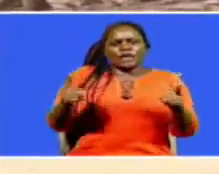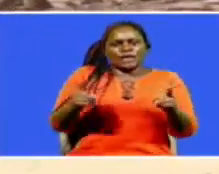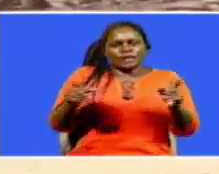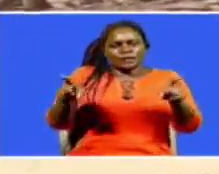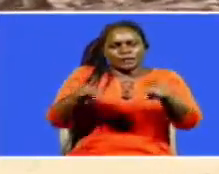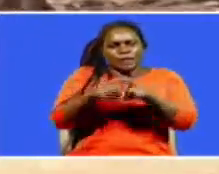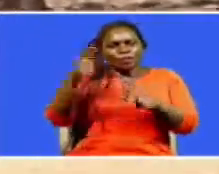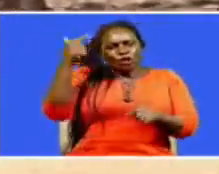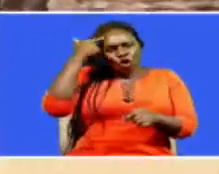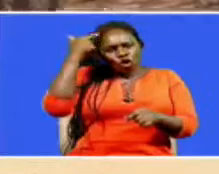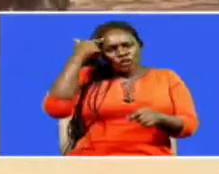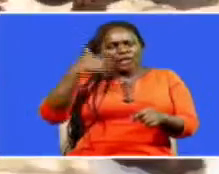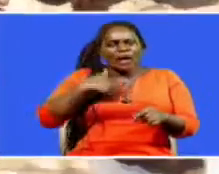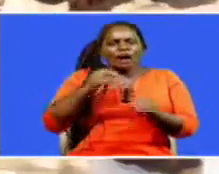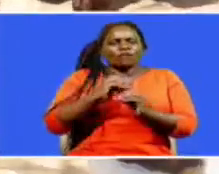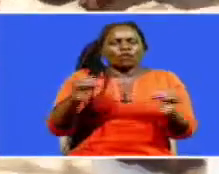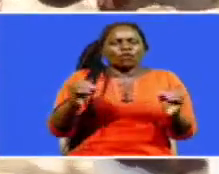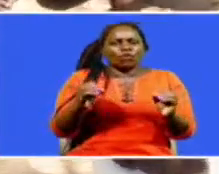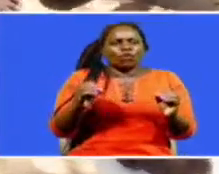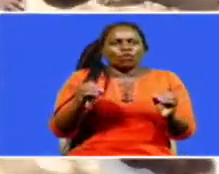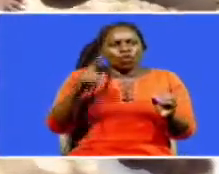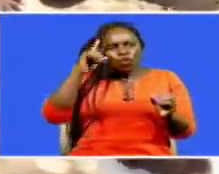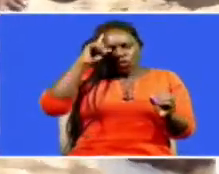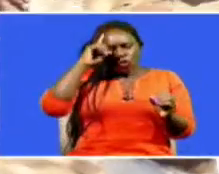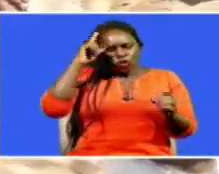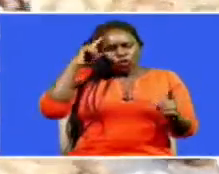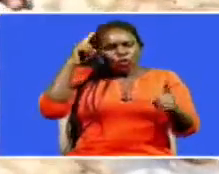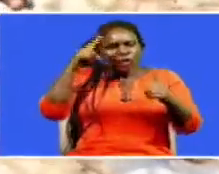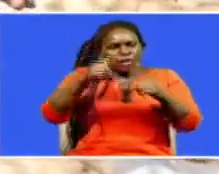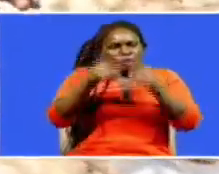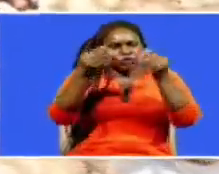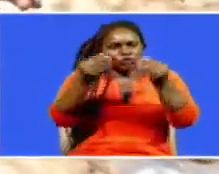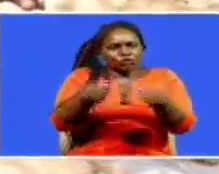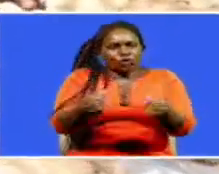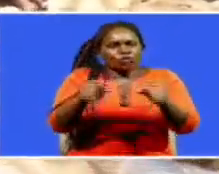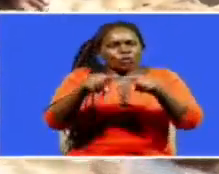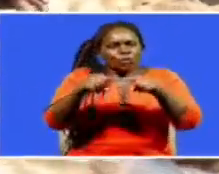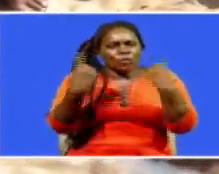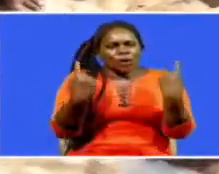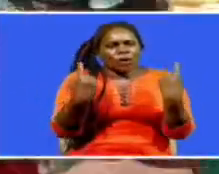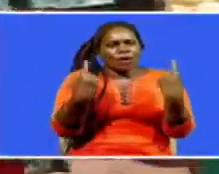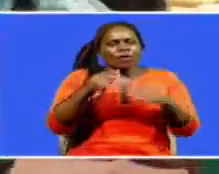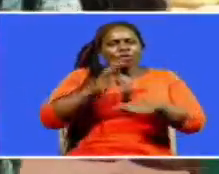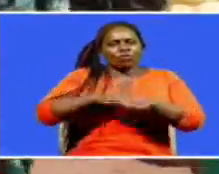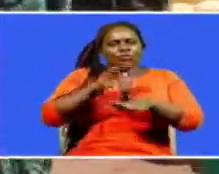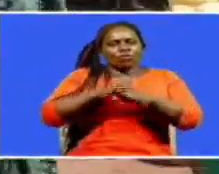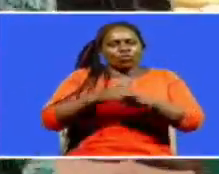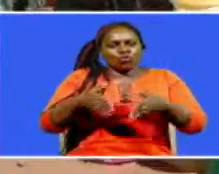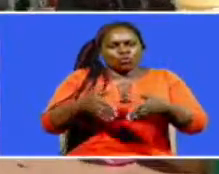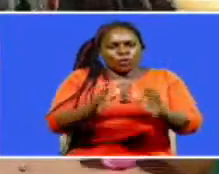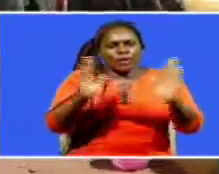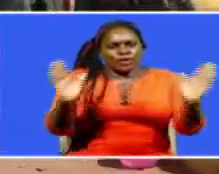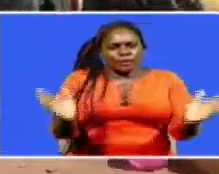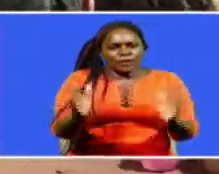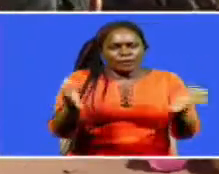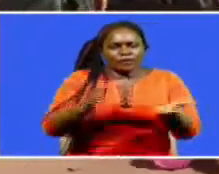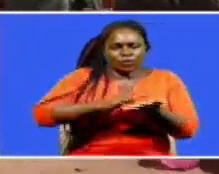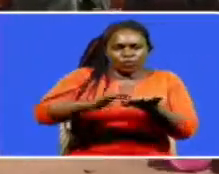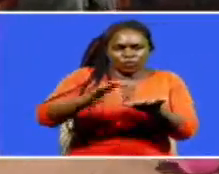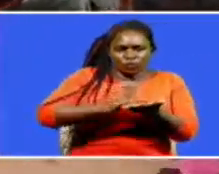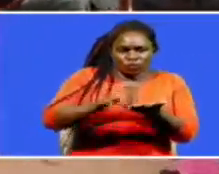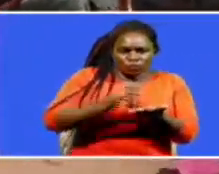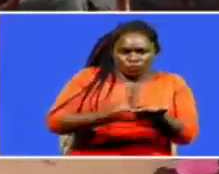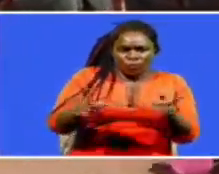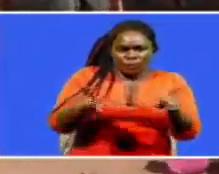the logic behind Maslahi, whose original purpose was resolving matters in an amicable manner, thus encouraging